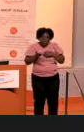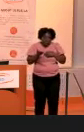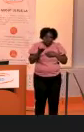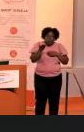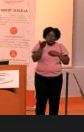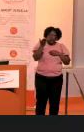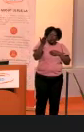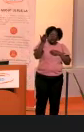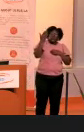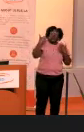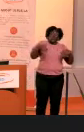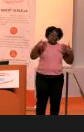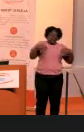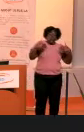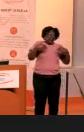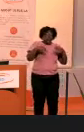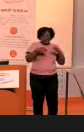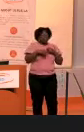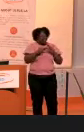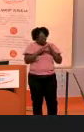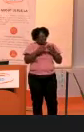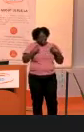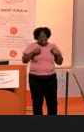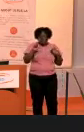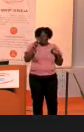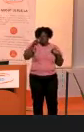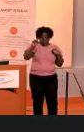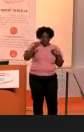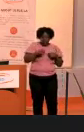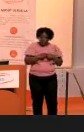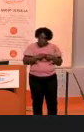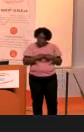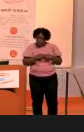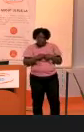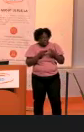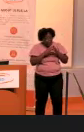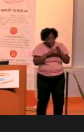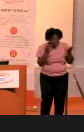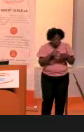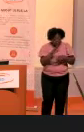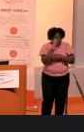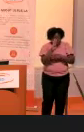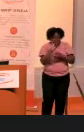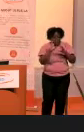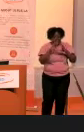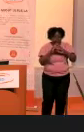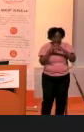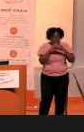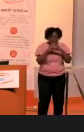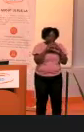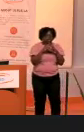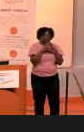that's a prognostic factor of lupus. And that means that the B cells are acting irregularly, they're not